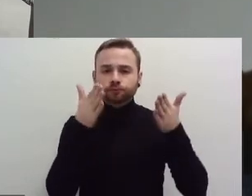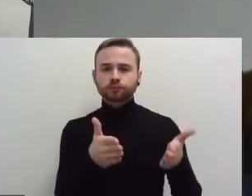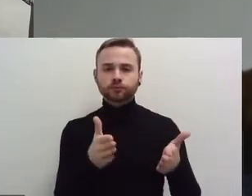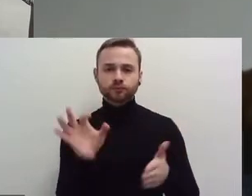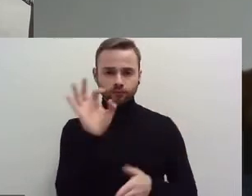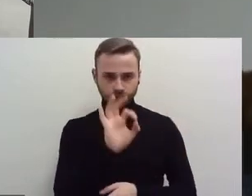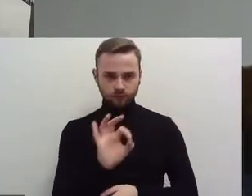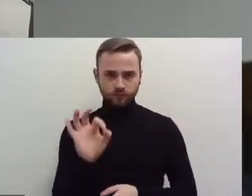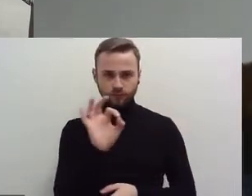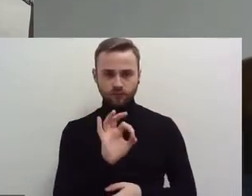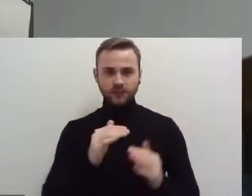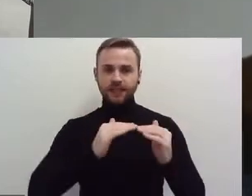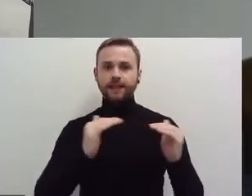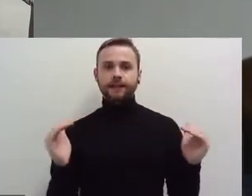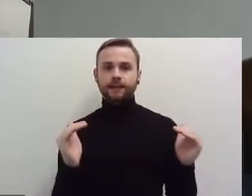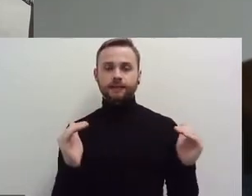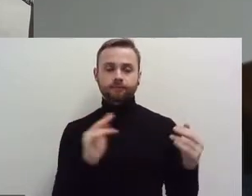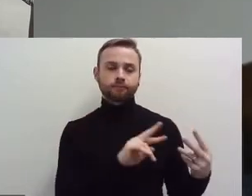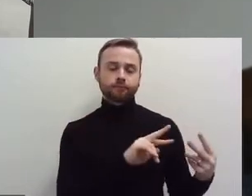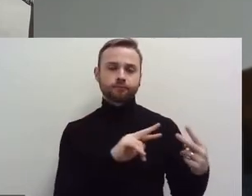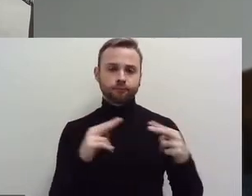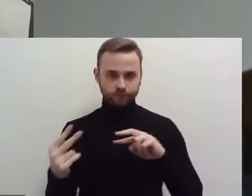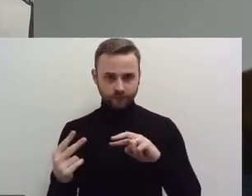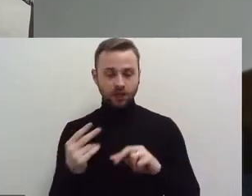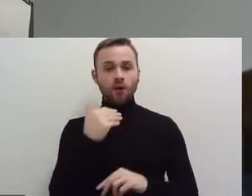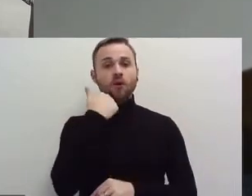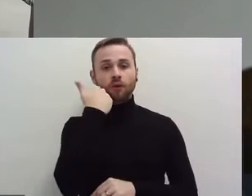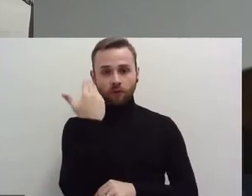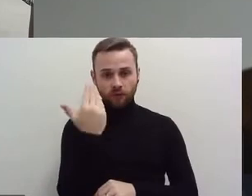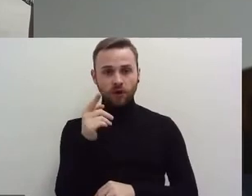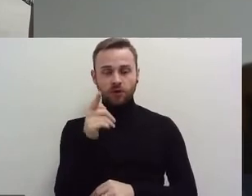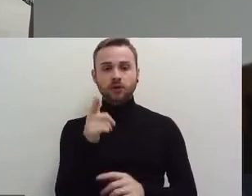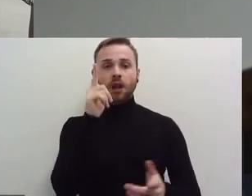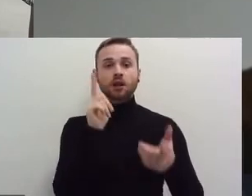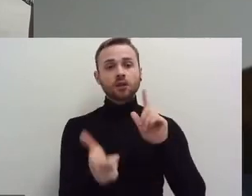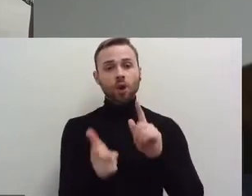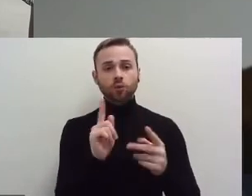level of action. So what we can do as individuals is to work to